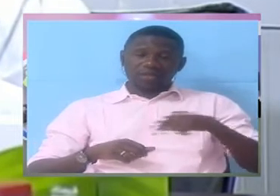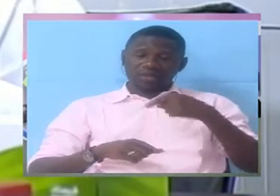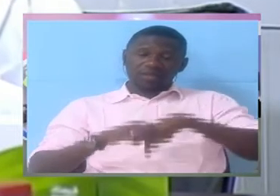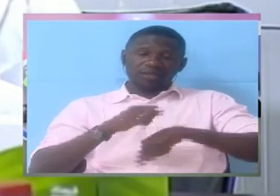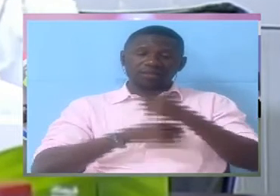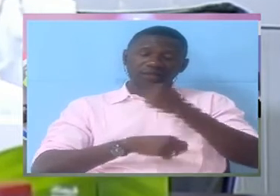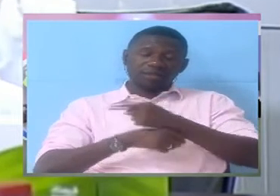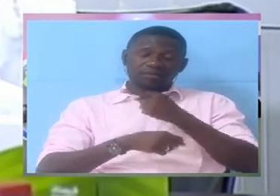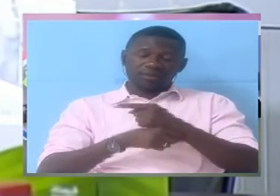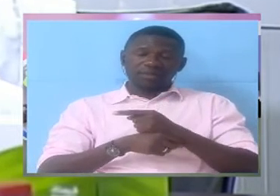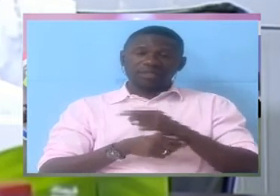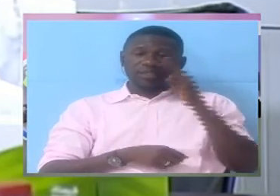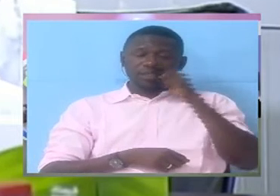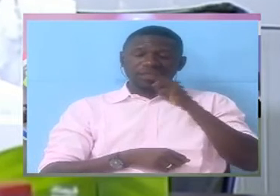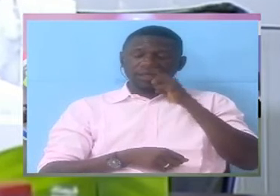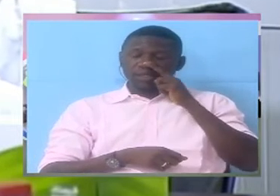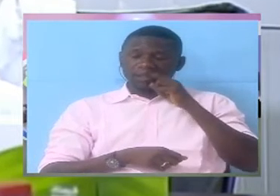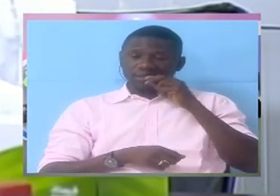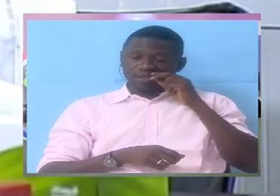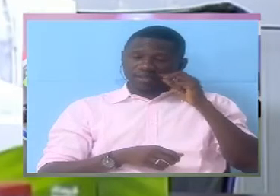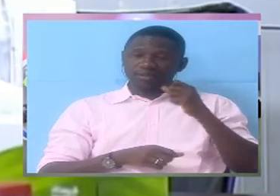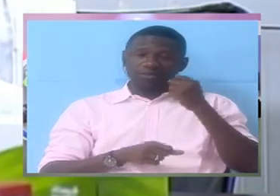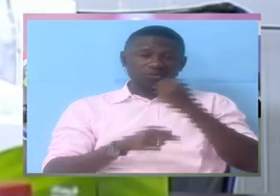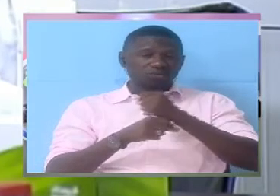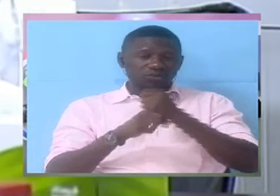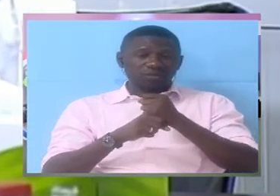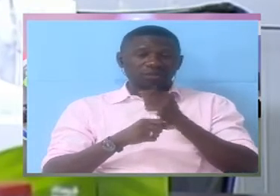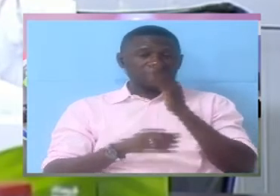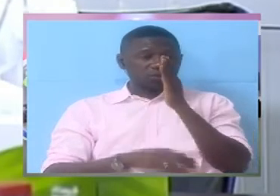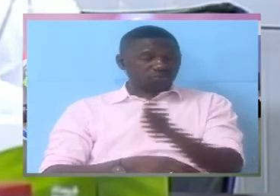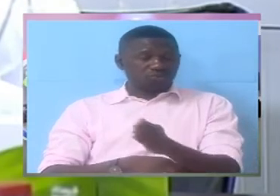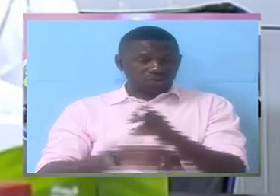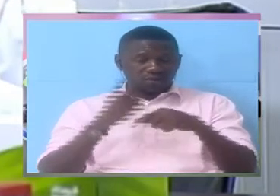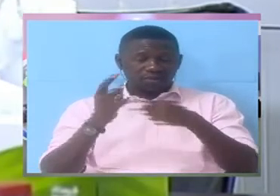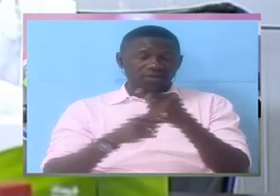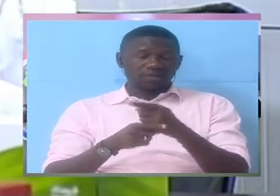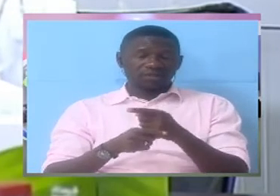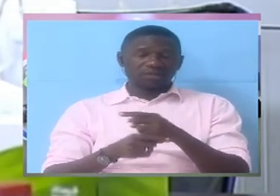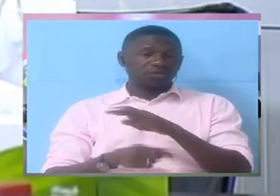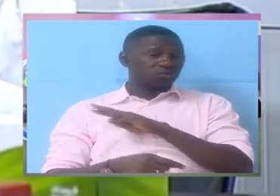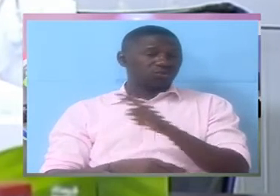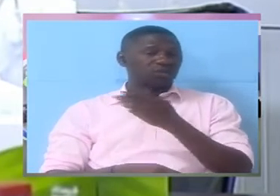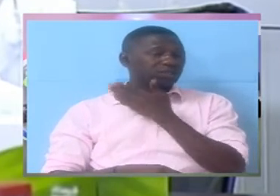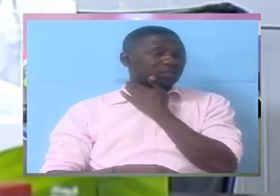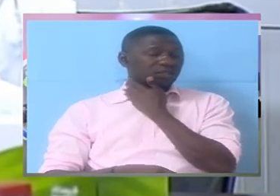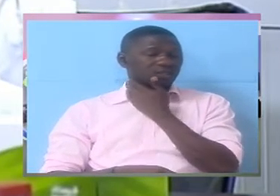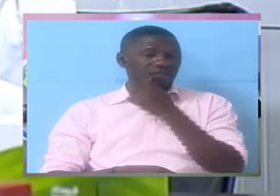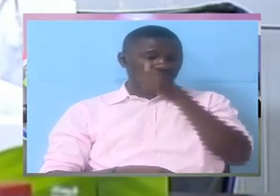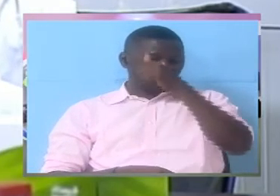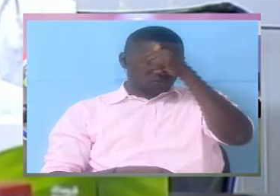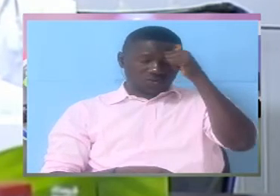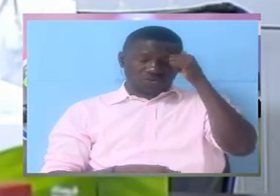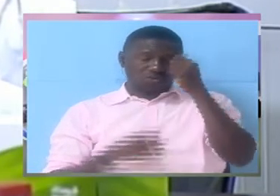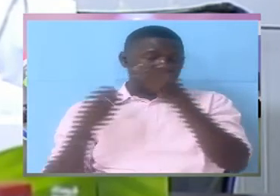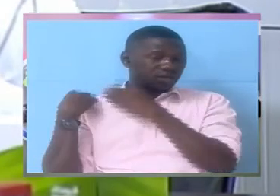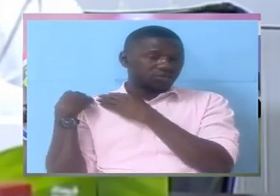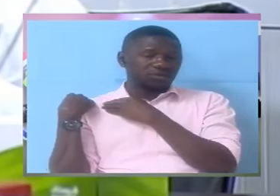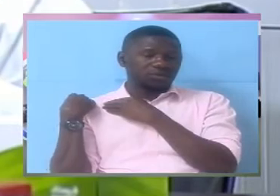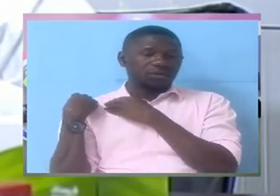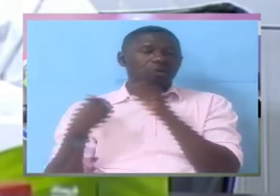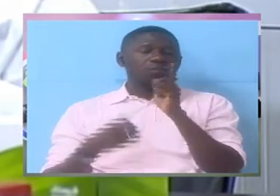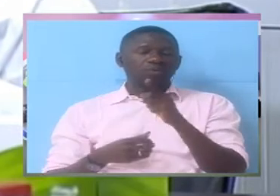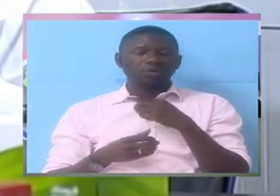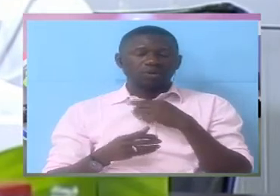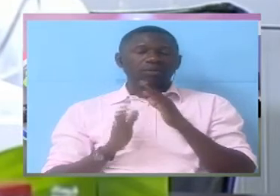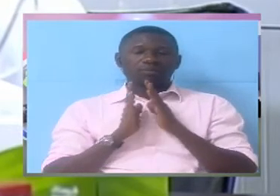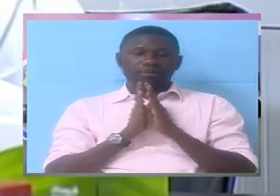try and establish the truth about that doku chahanted it is not a simple job bante be duala but I